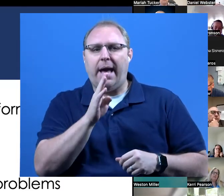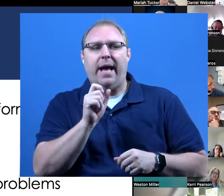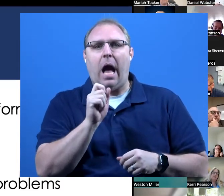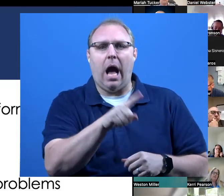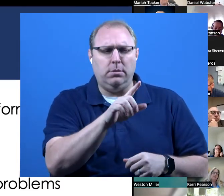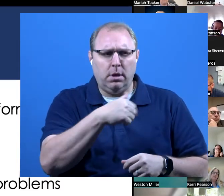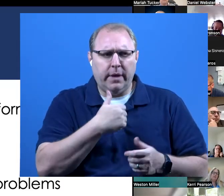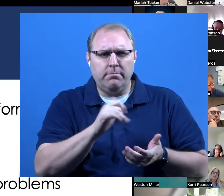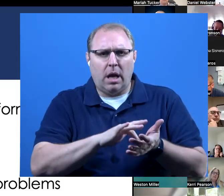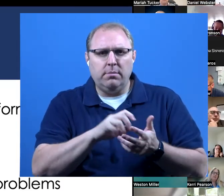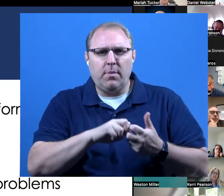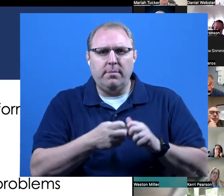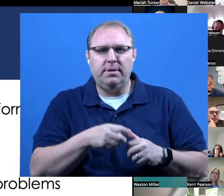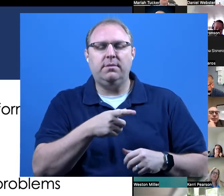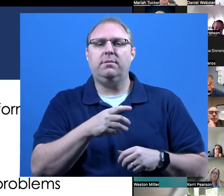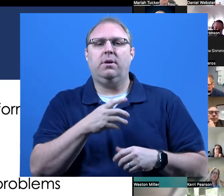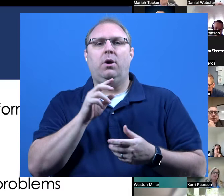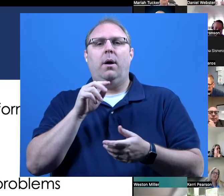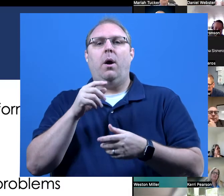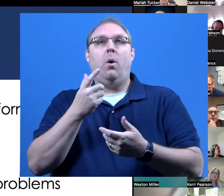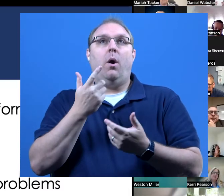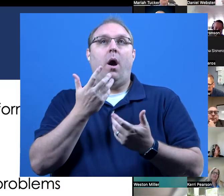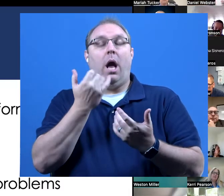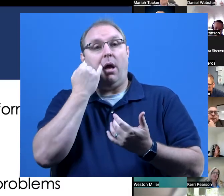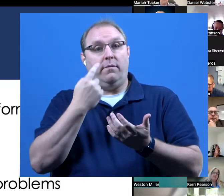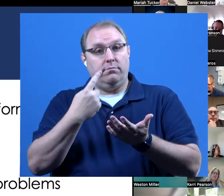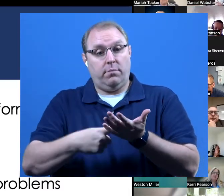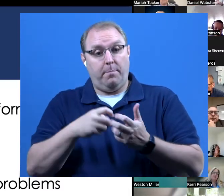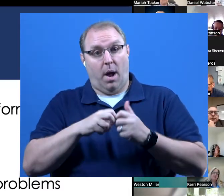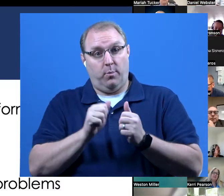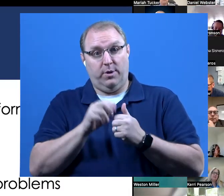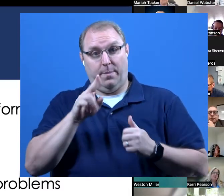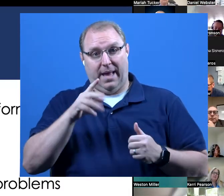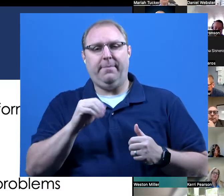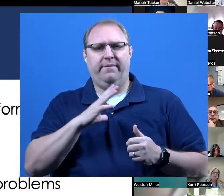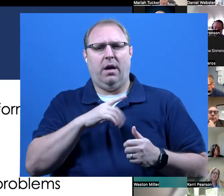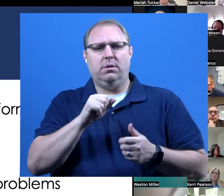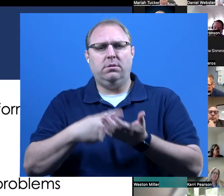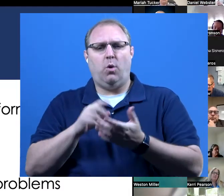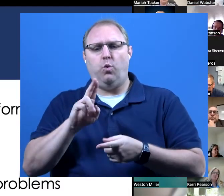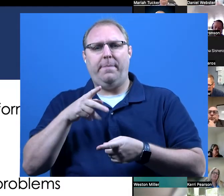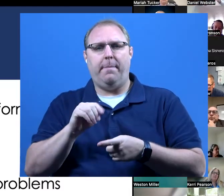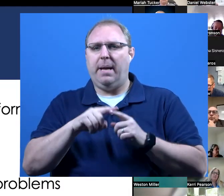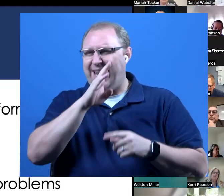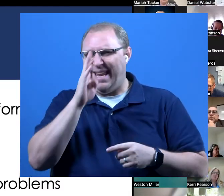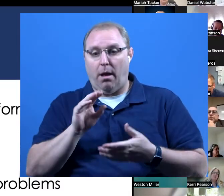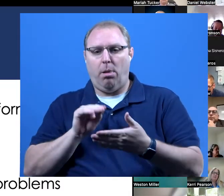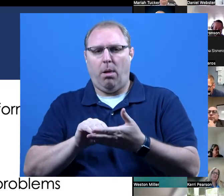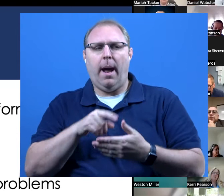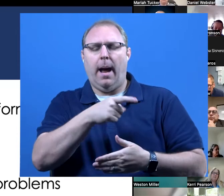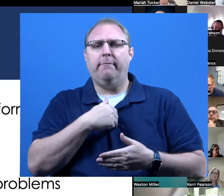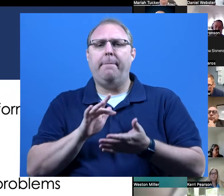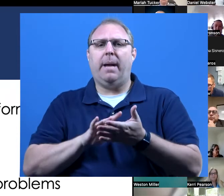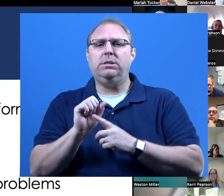medical information in UPM. Okay. The one thing that you could put in the UPM is say, I directed